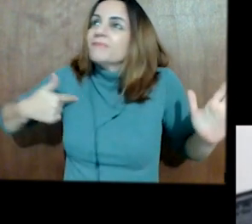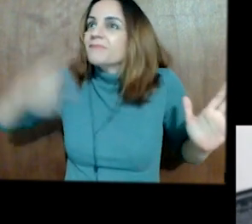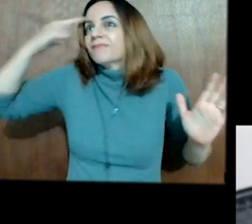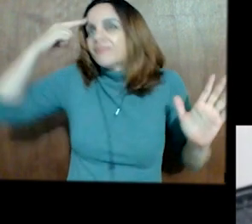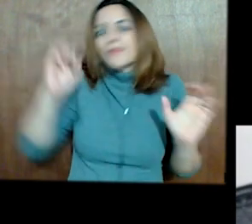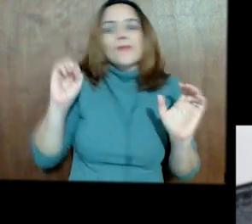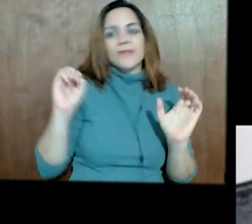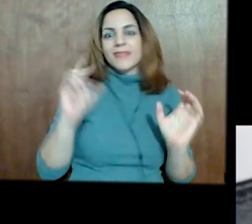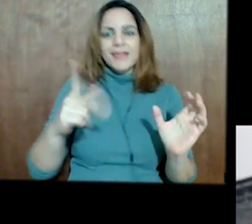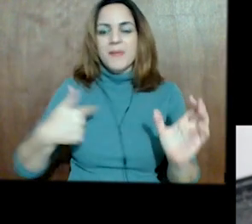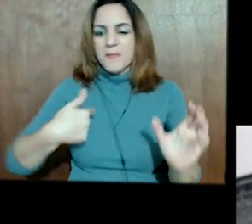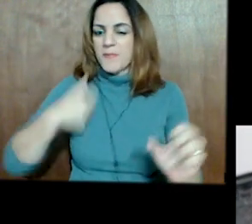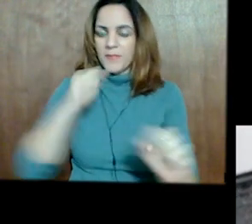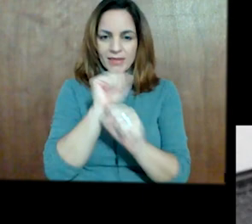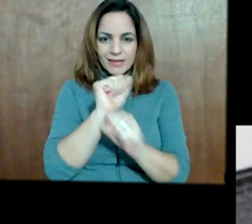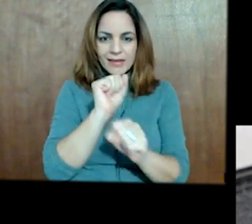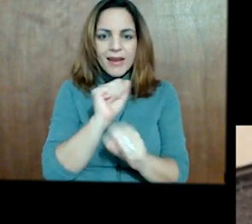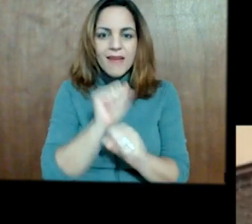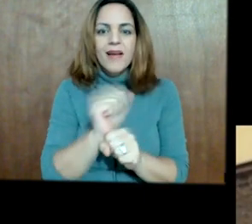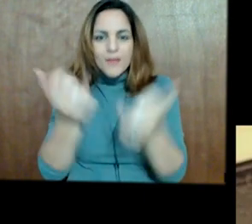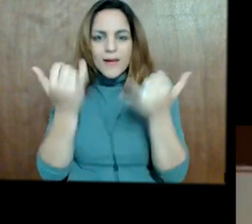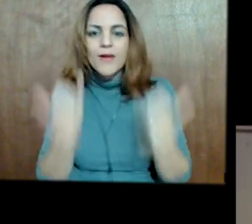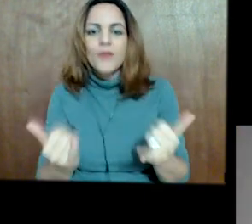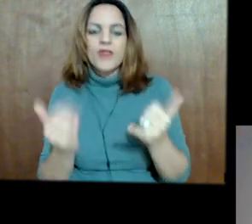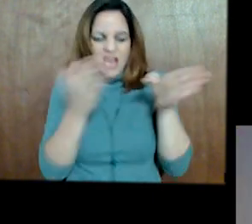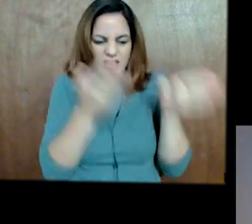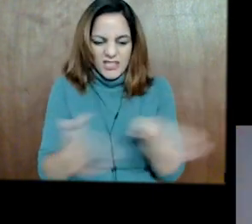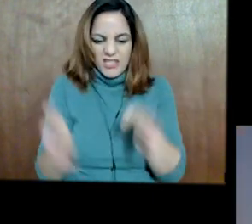My job was to coordinate the action.